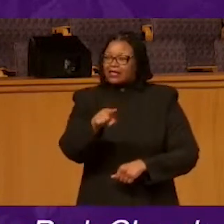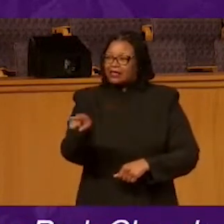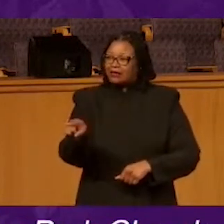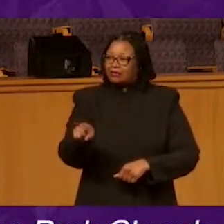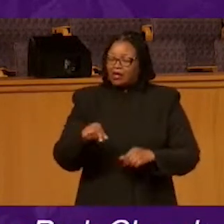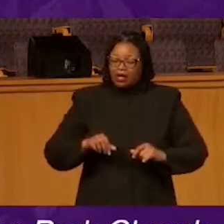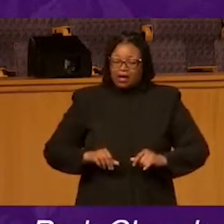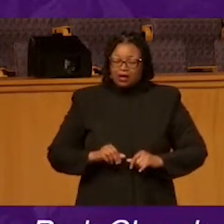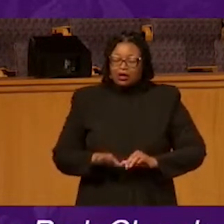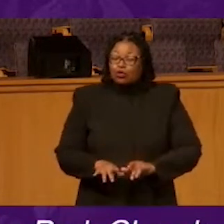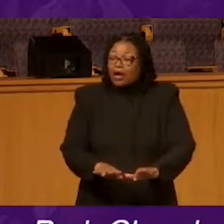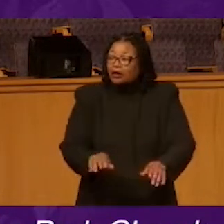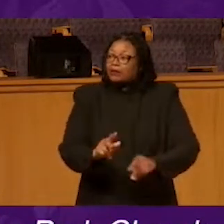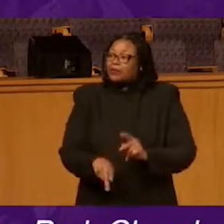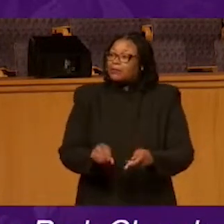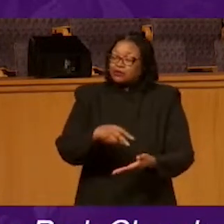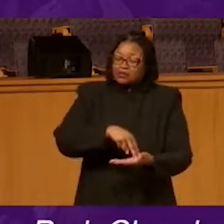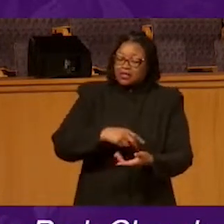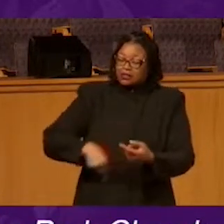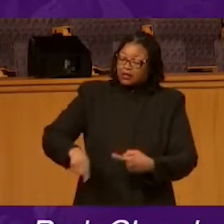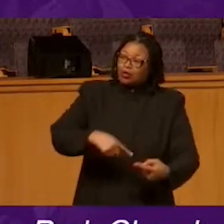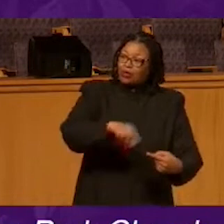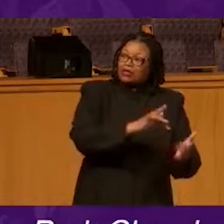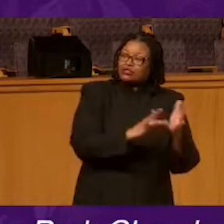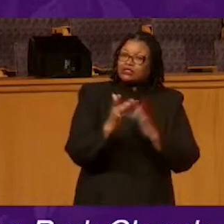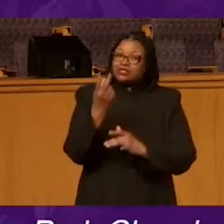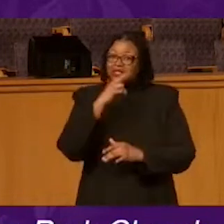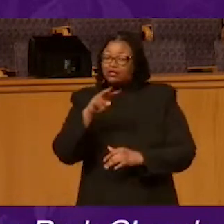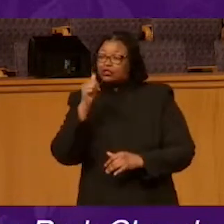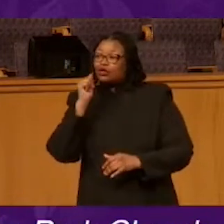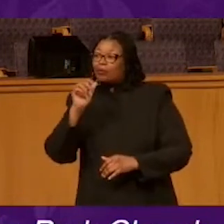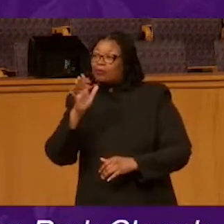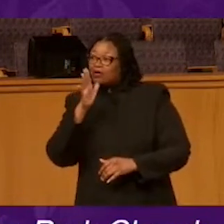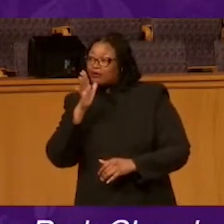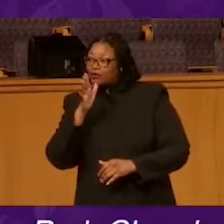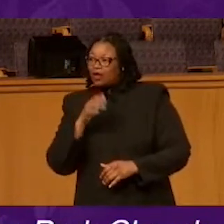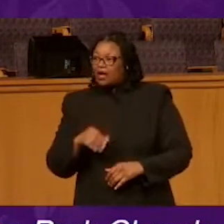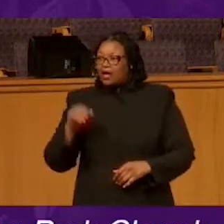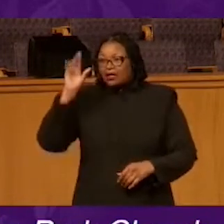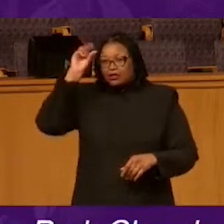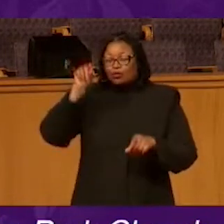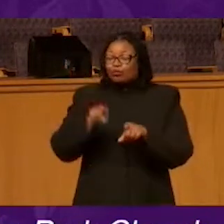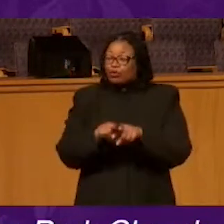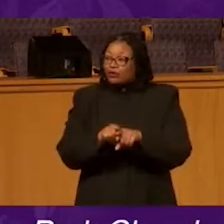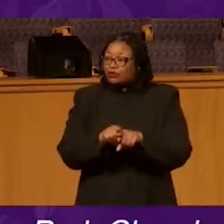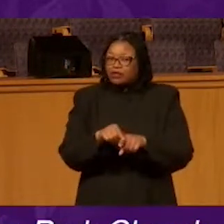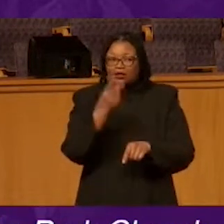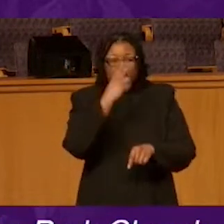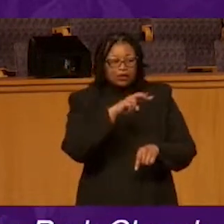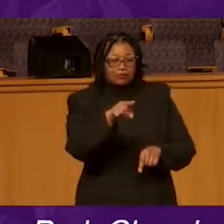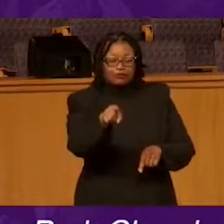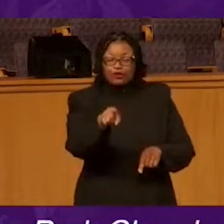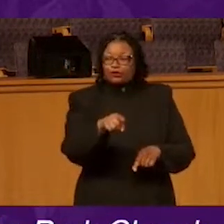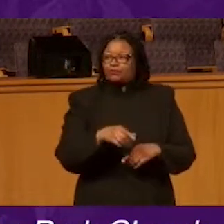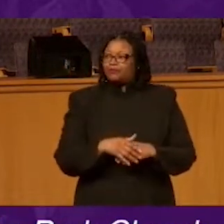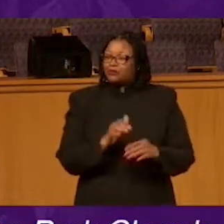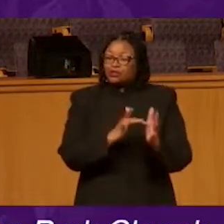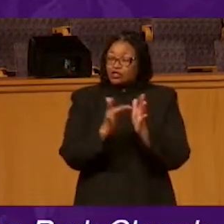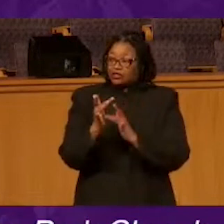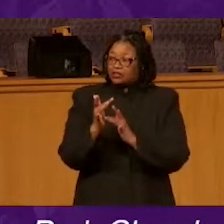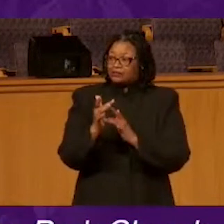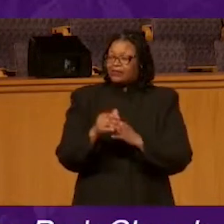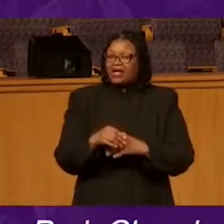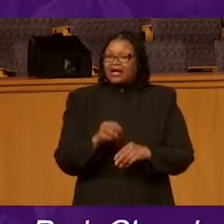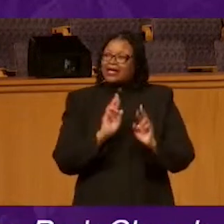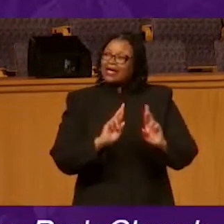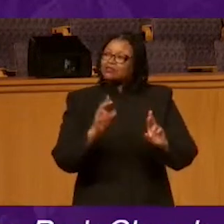sitting around him. They said to him, "Look, your mother and your brothers are outside seeking you." But he answered them, saying,